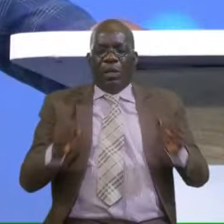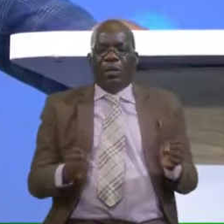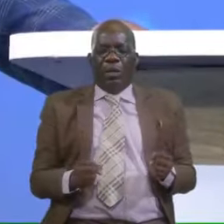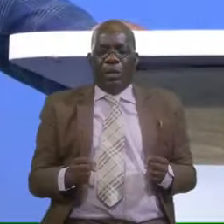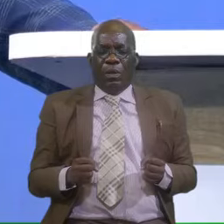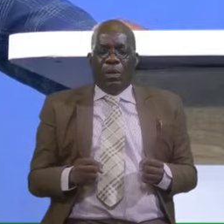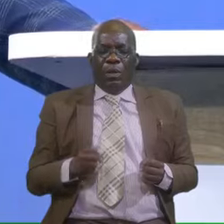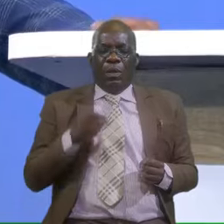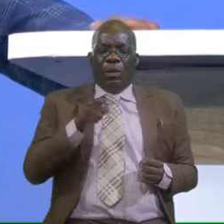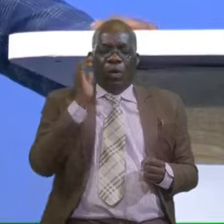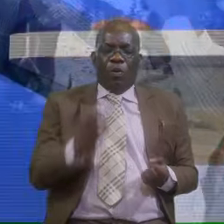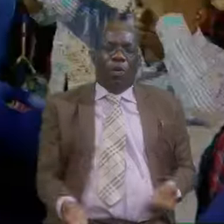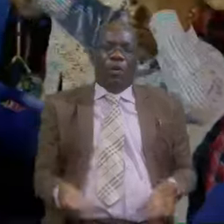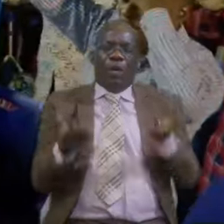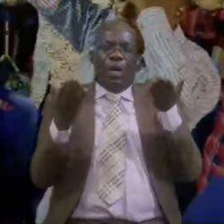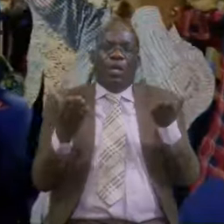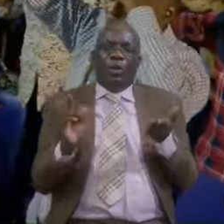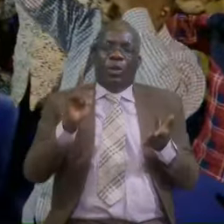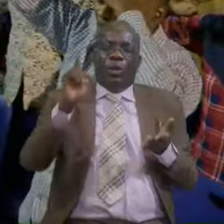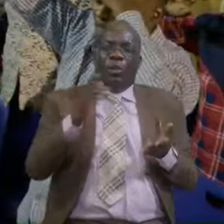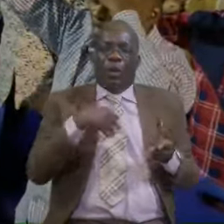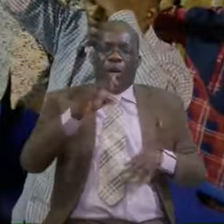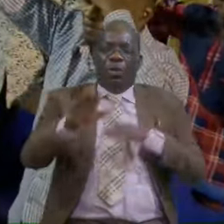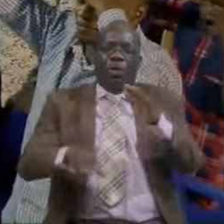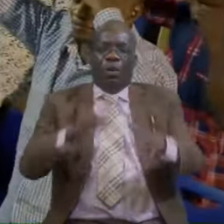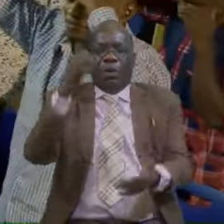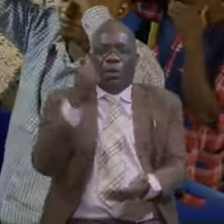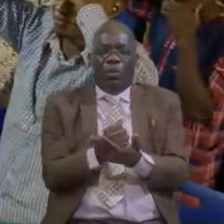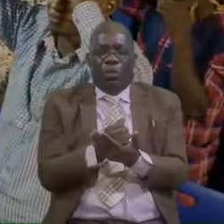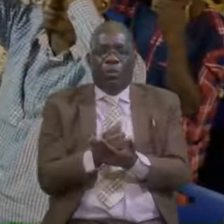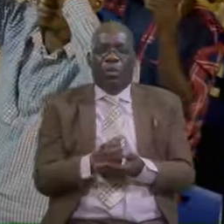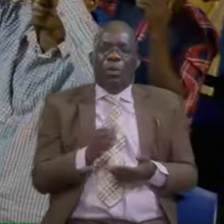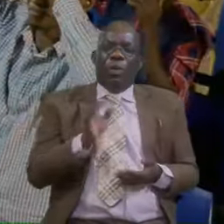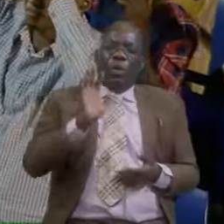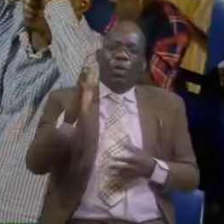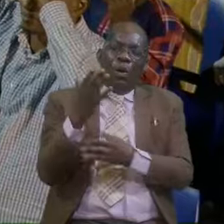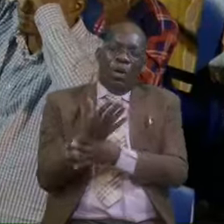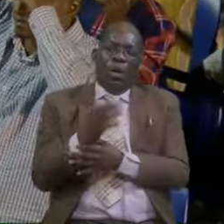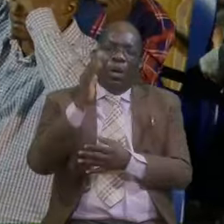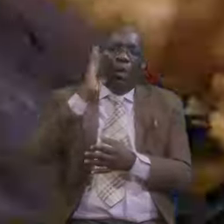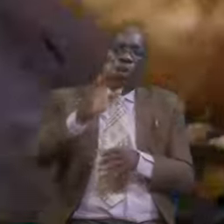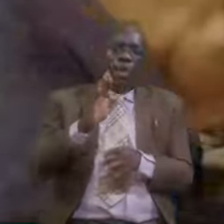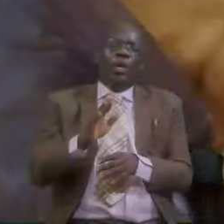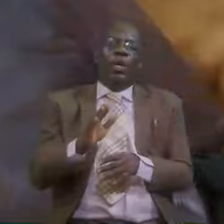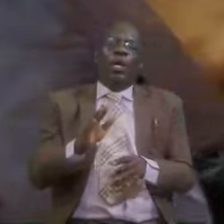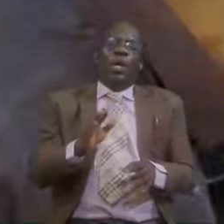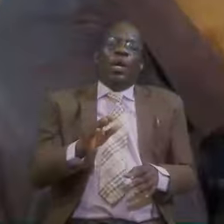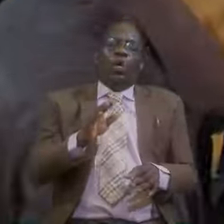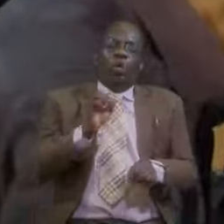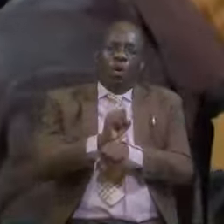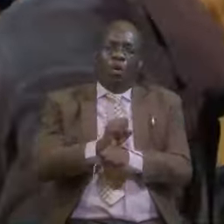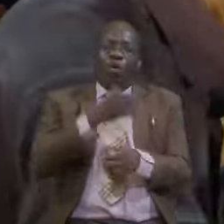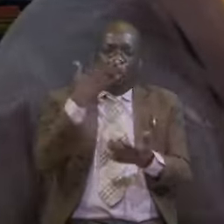will rise up and walk. Your hands will function normally.